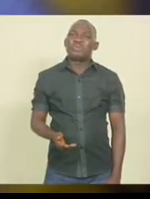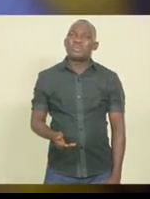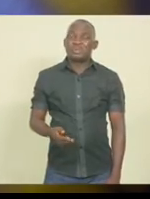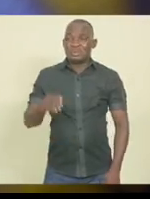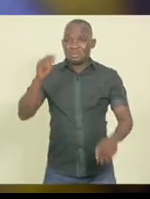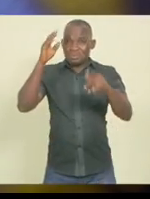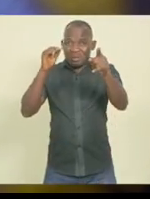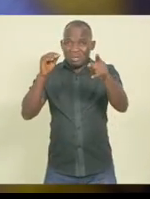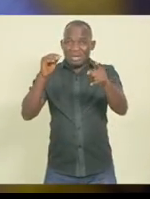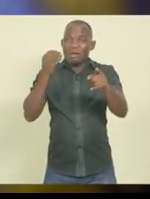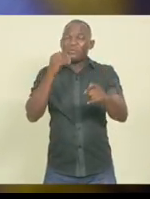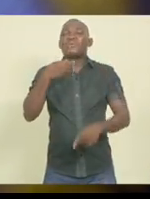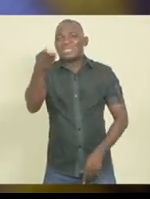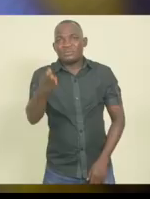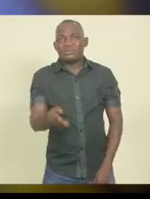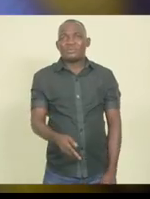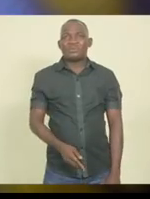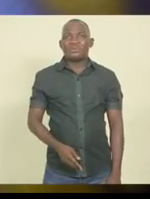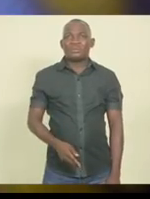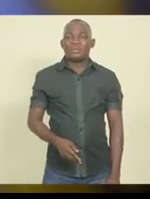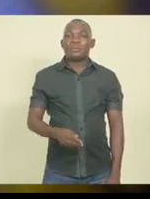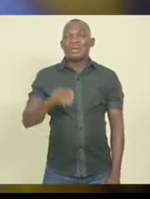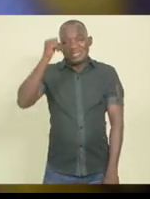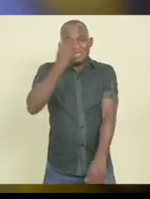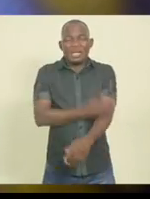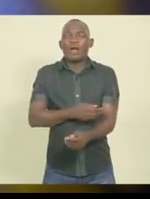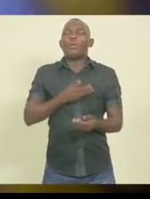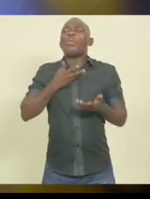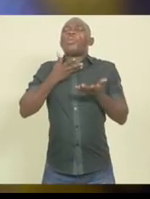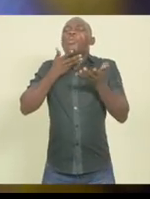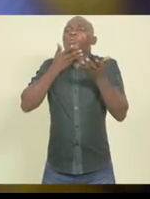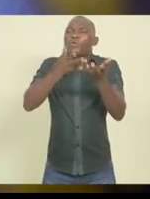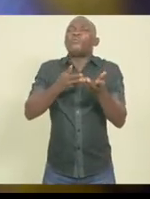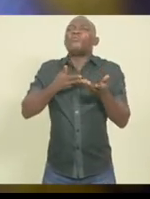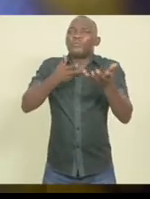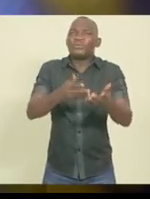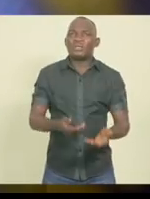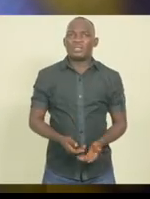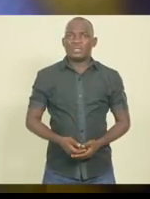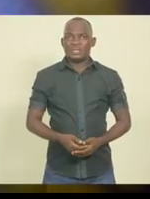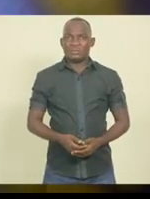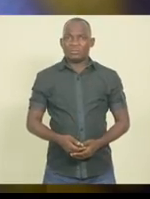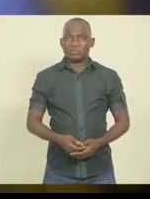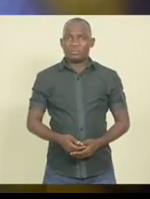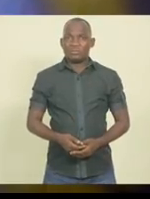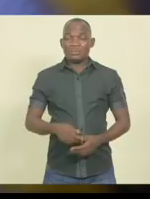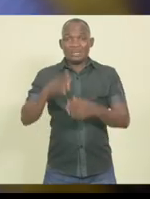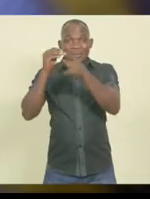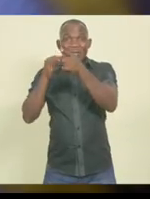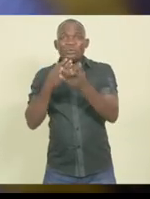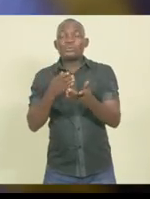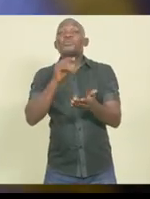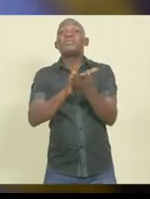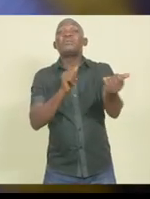He said he gave my son food to eat and he vomited on his face. The man said me that. Do